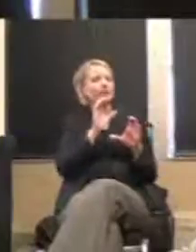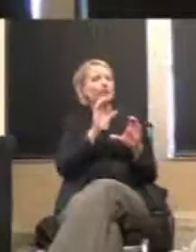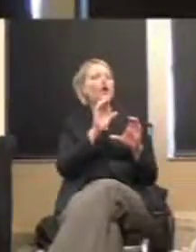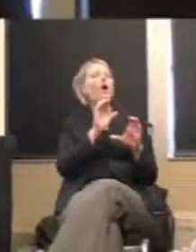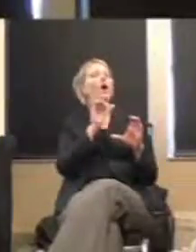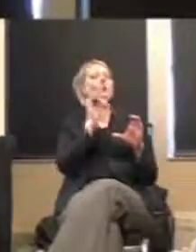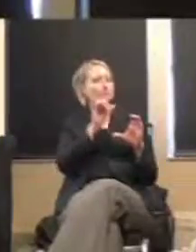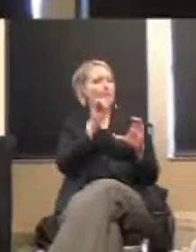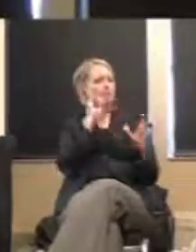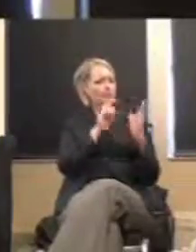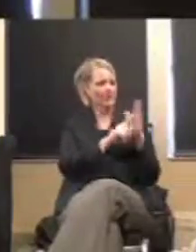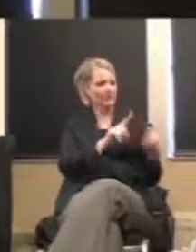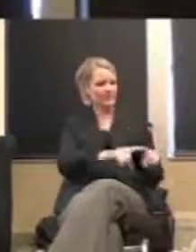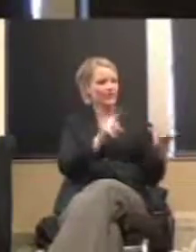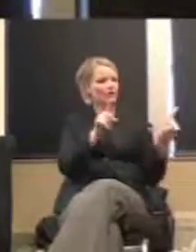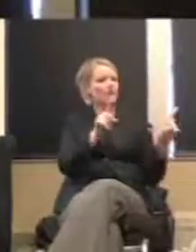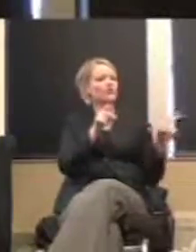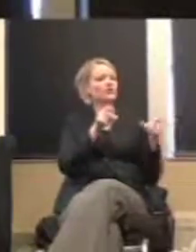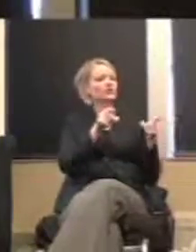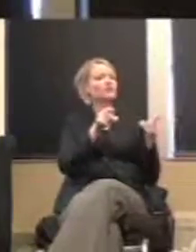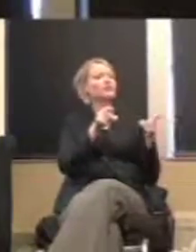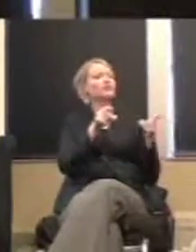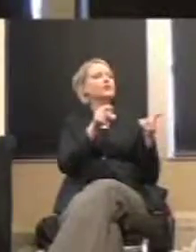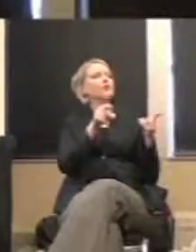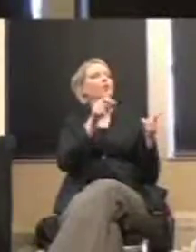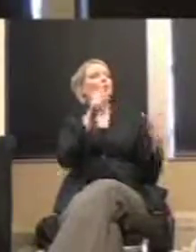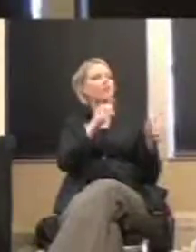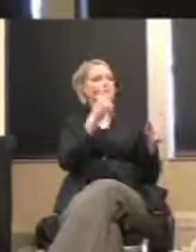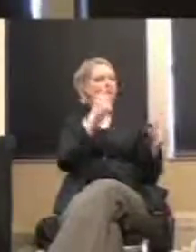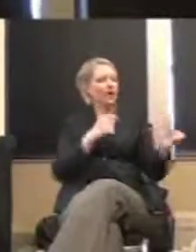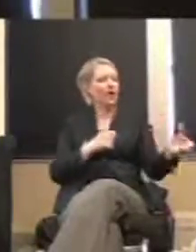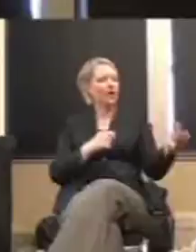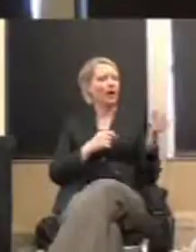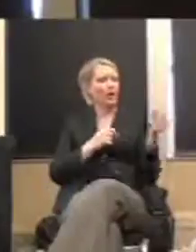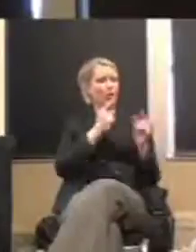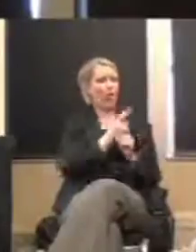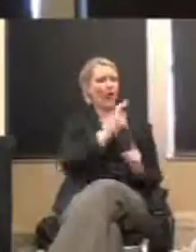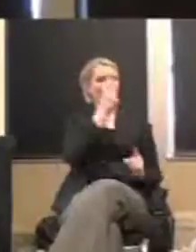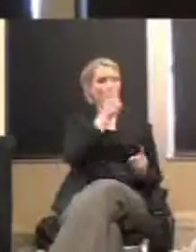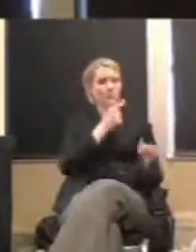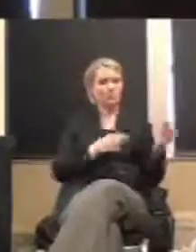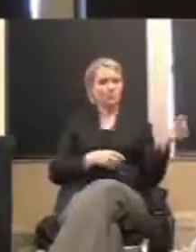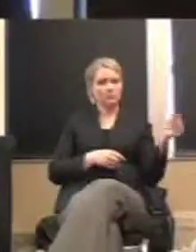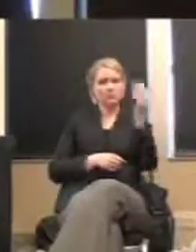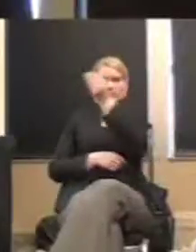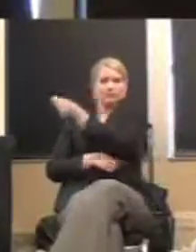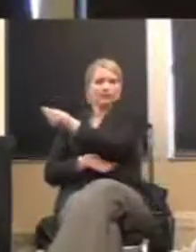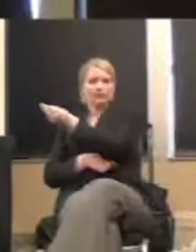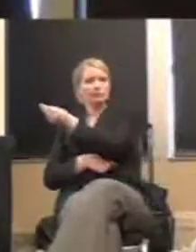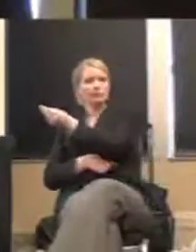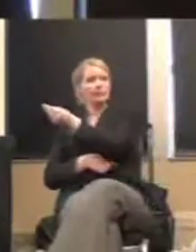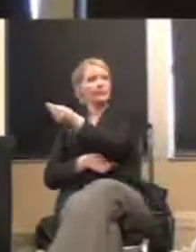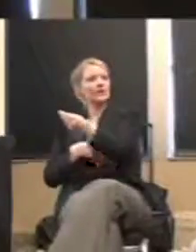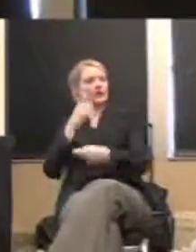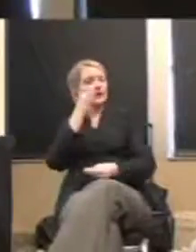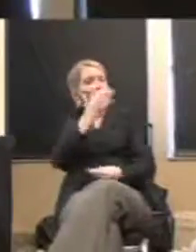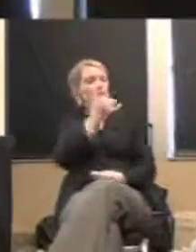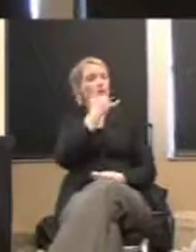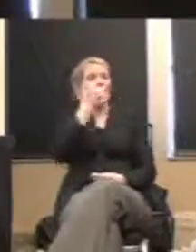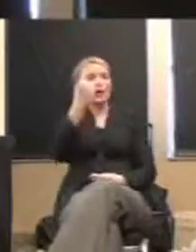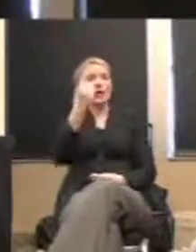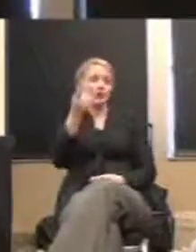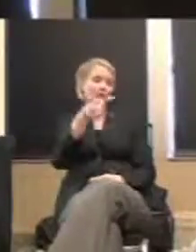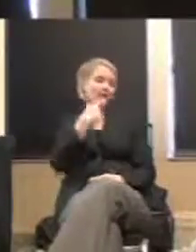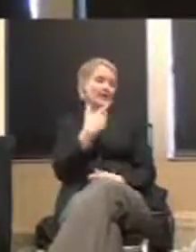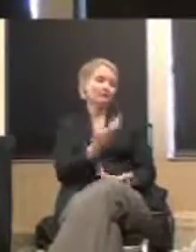between the two photos that are on that communication book, choosing the right item, and handing it to you. If they choose the wrong one, say